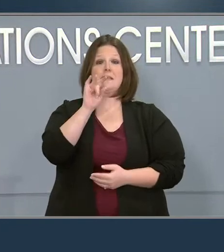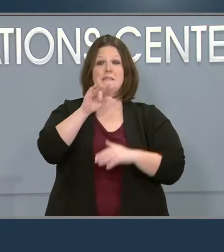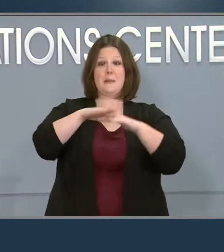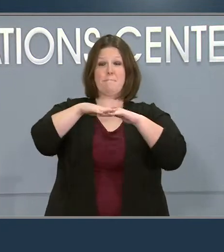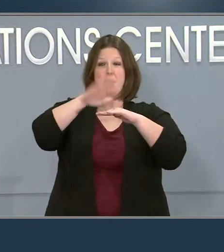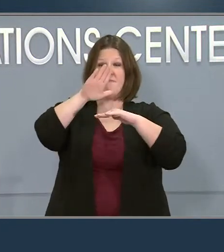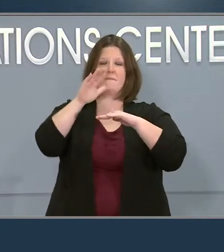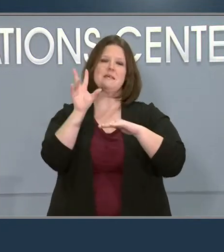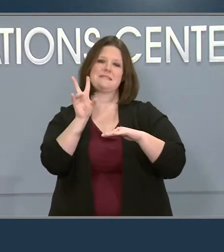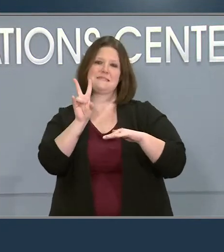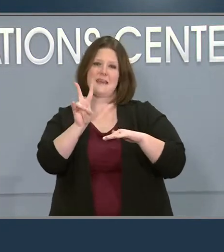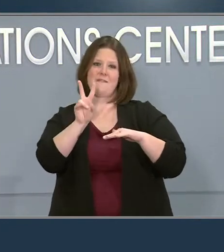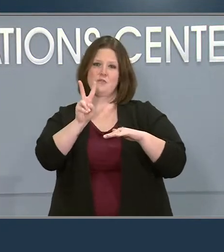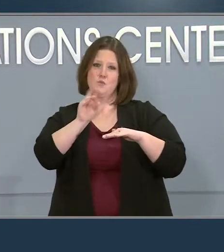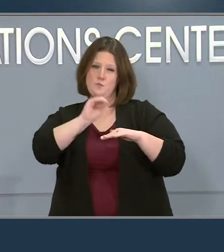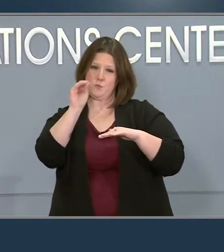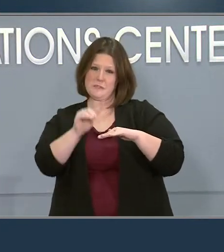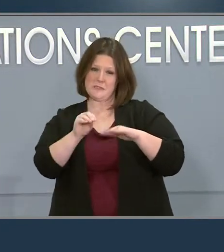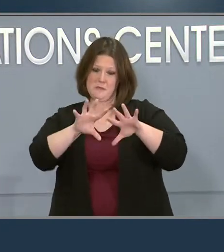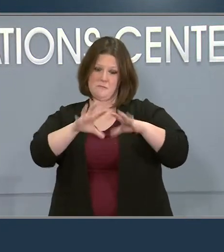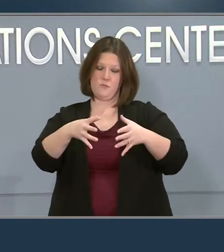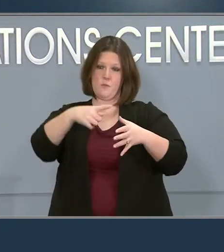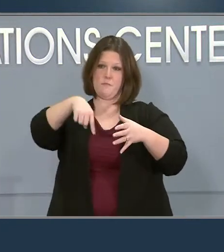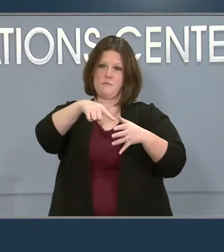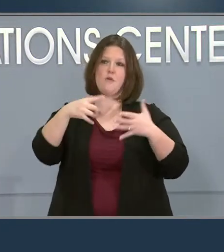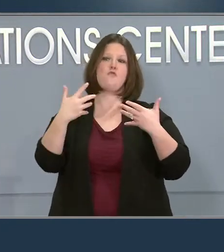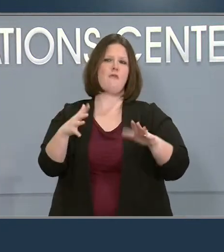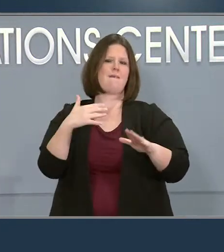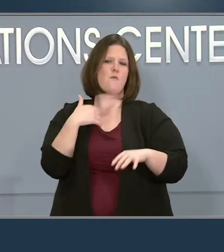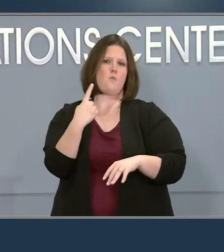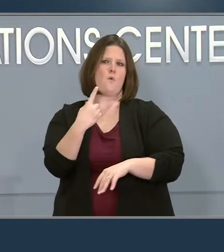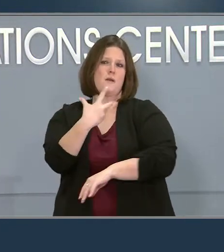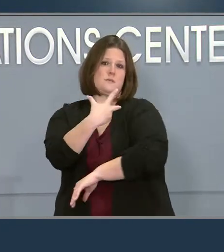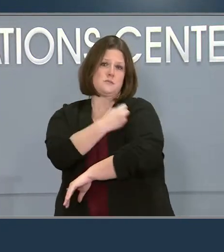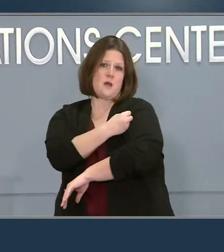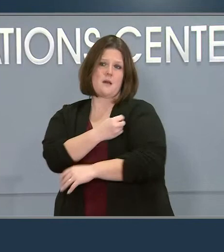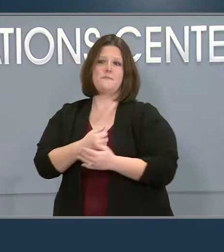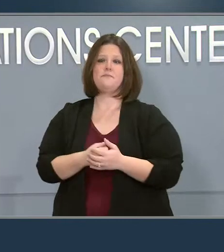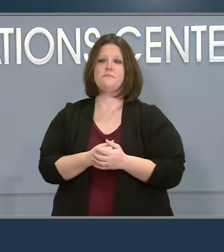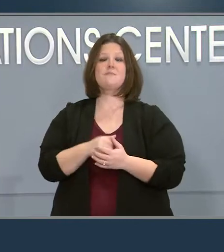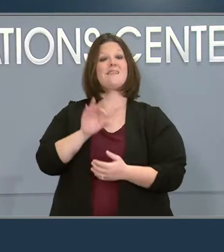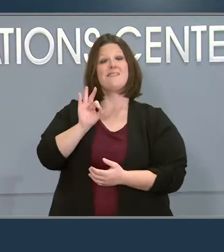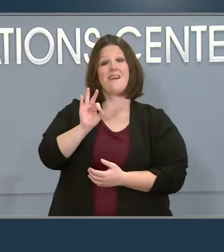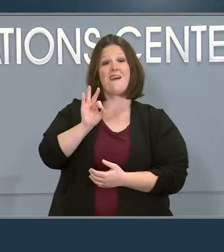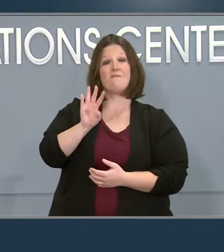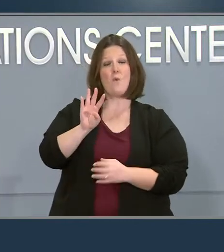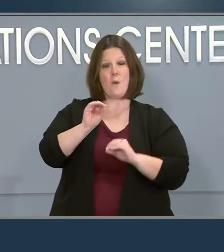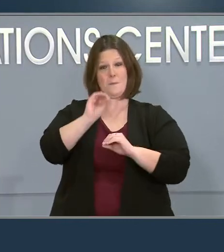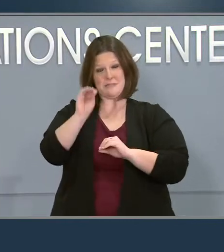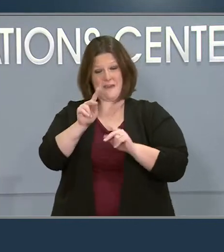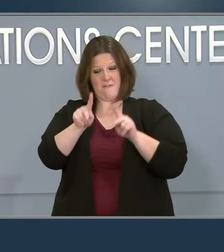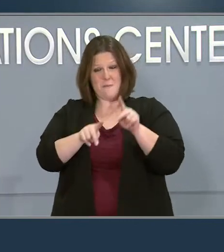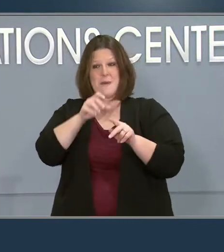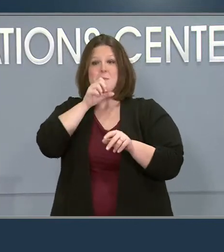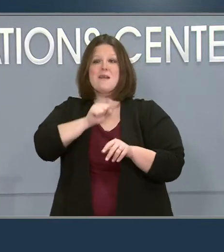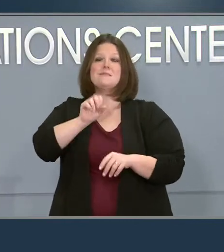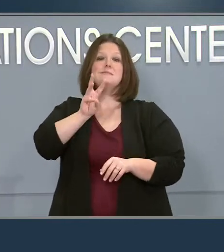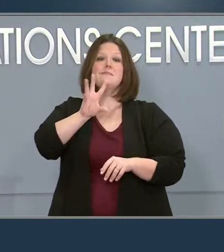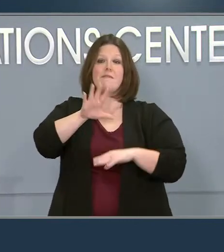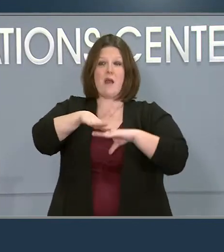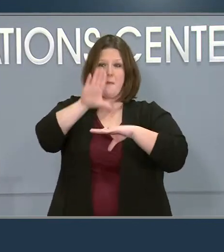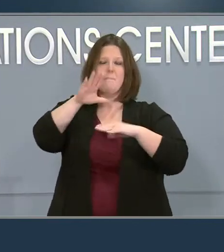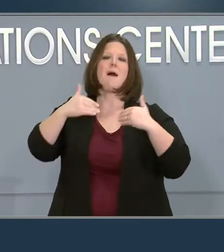one dose, and 94% of those 65 and older are having at least one dose, and that's really